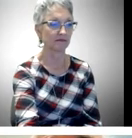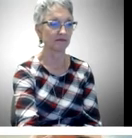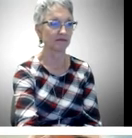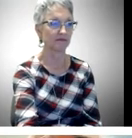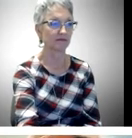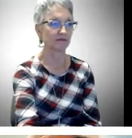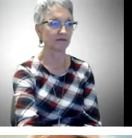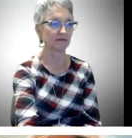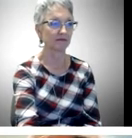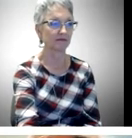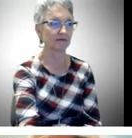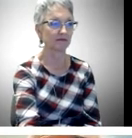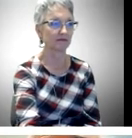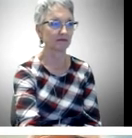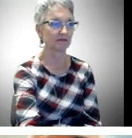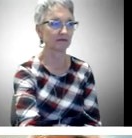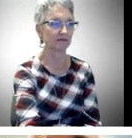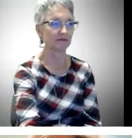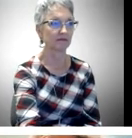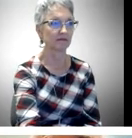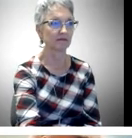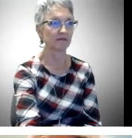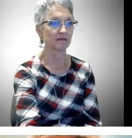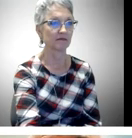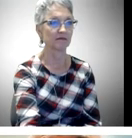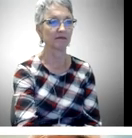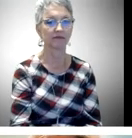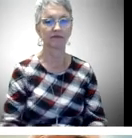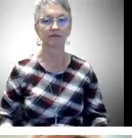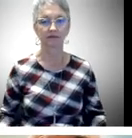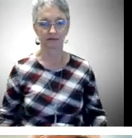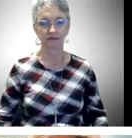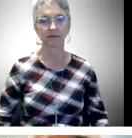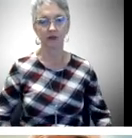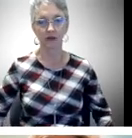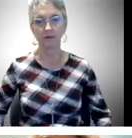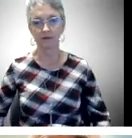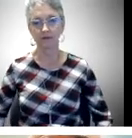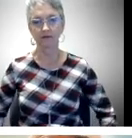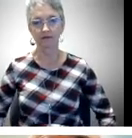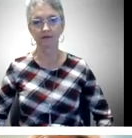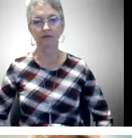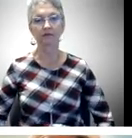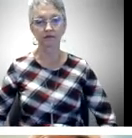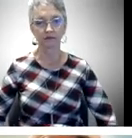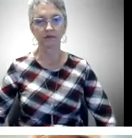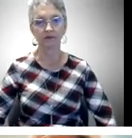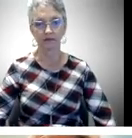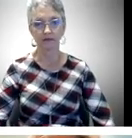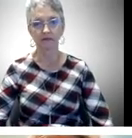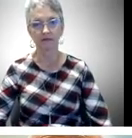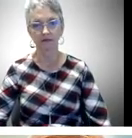Do they retain the right to operate a motor vehicle? Do they retain the right to vote? So those are all issues that the